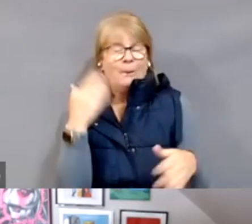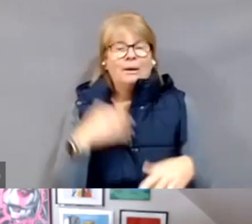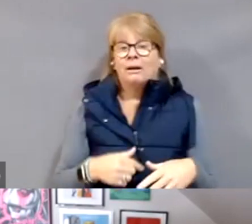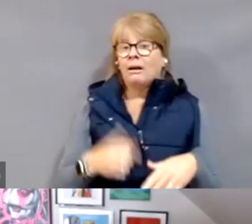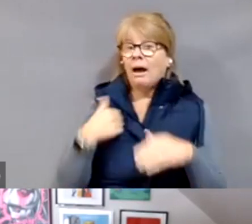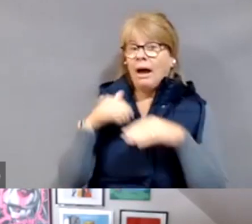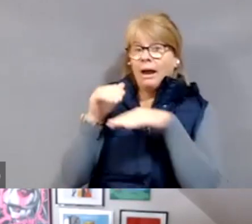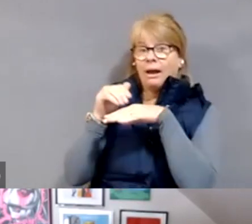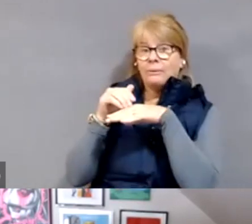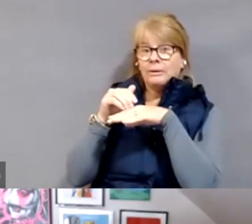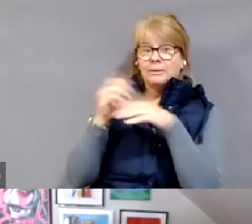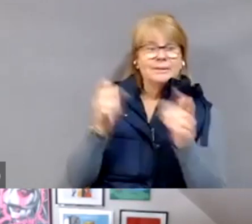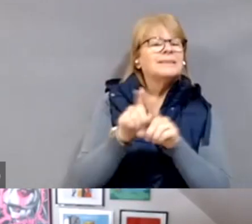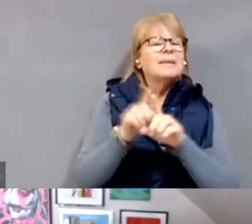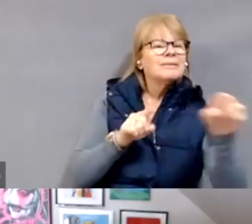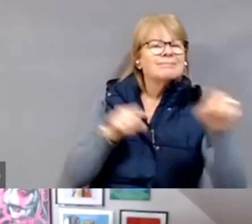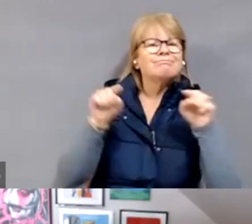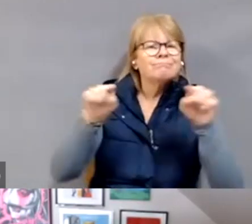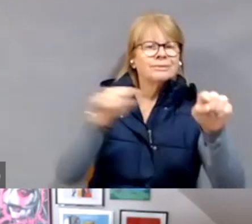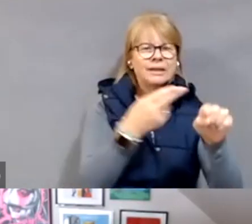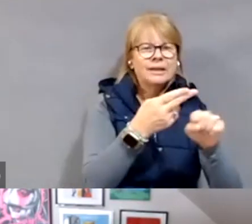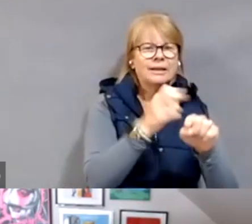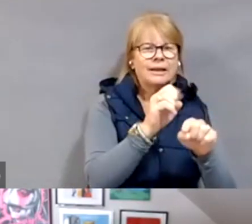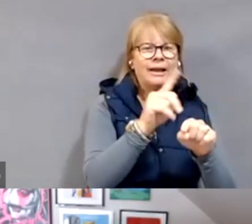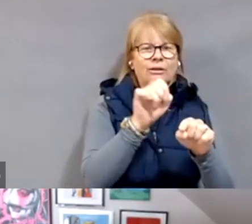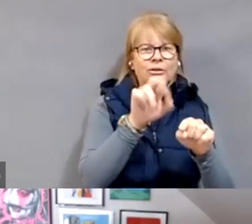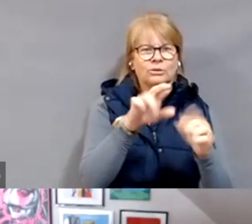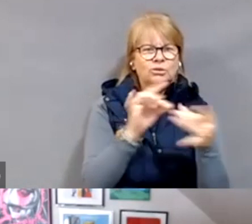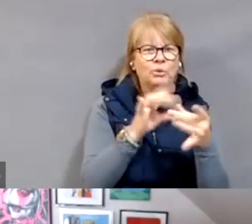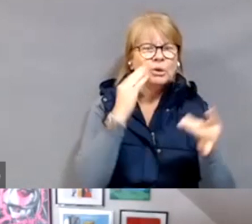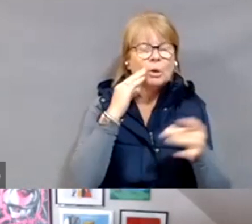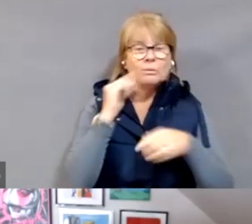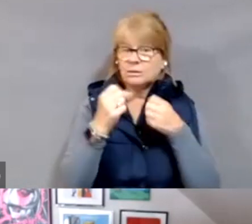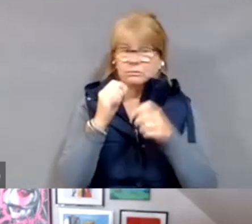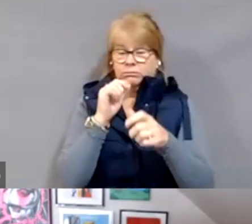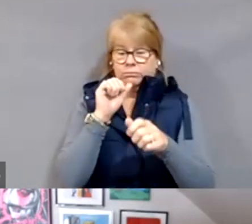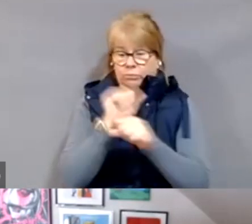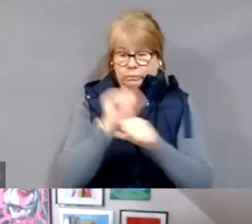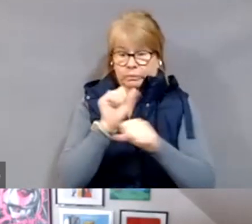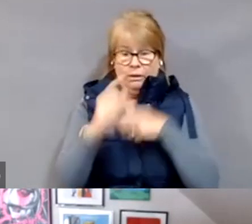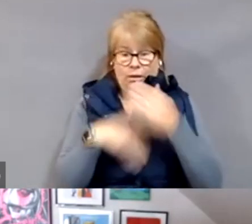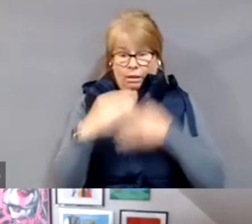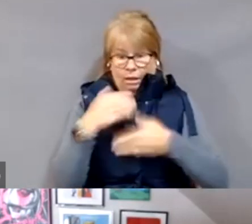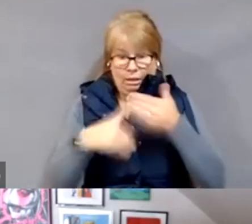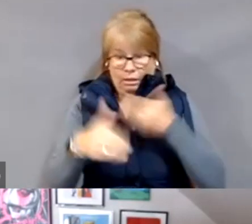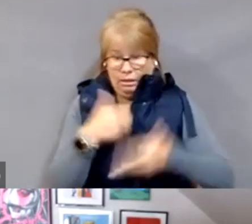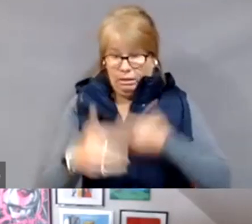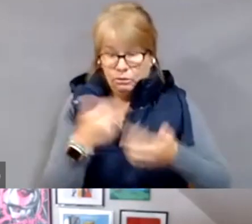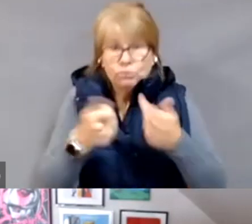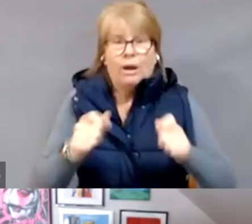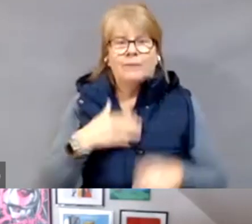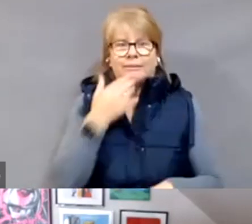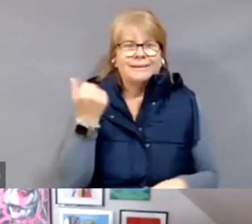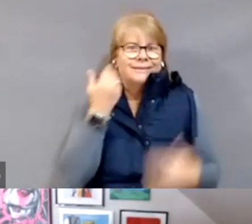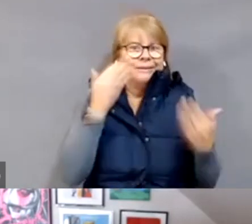send in my things, and a lot like Heather was saying about sort of running the hamster wheel and trying my best and trying to figure out, once I started to kind